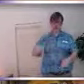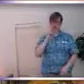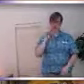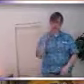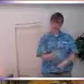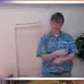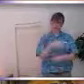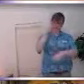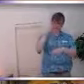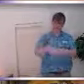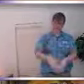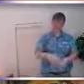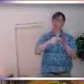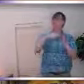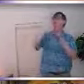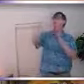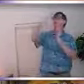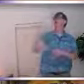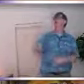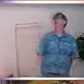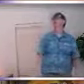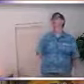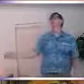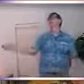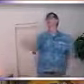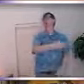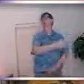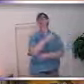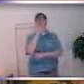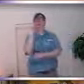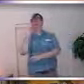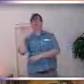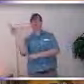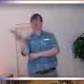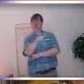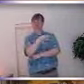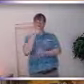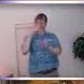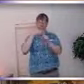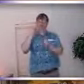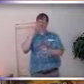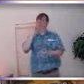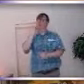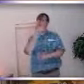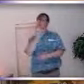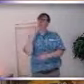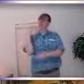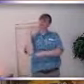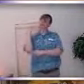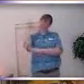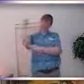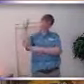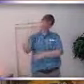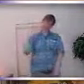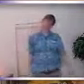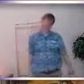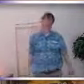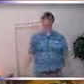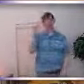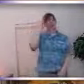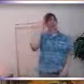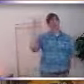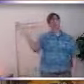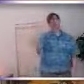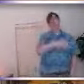on the news. We need to be strong in knowing who we are and confident and stand in